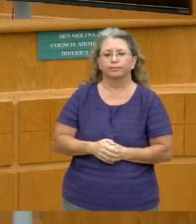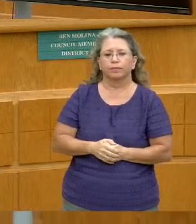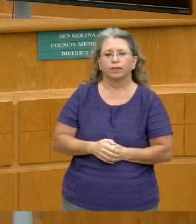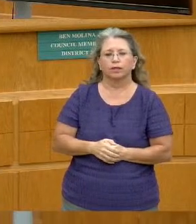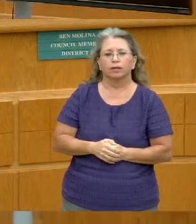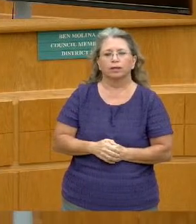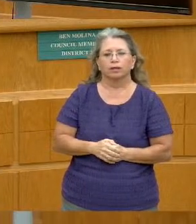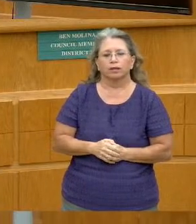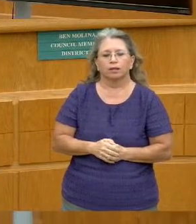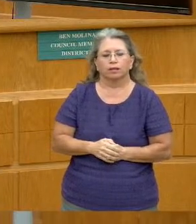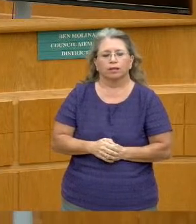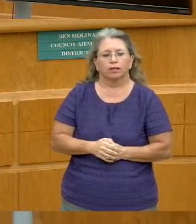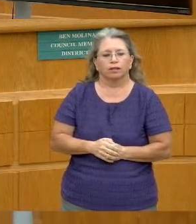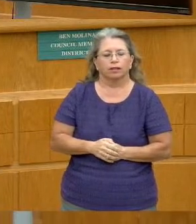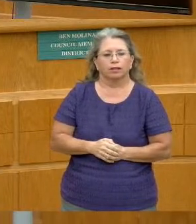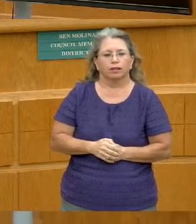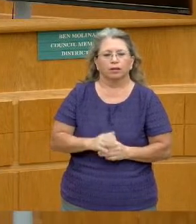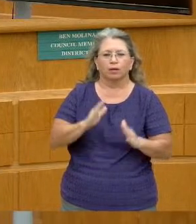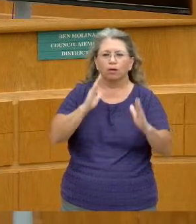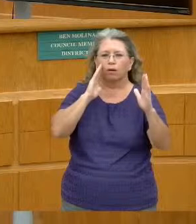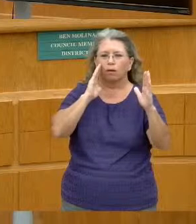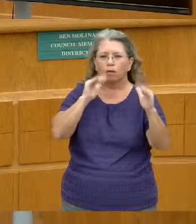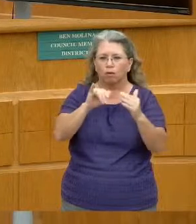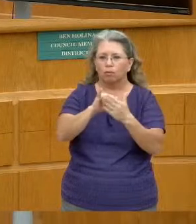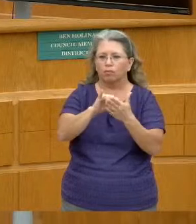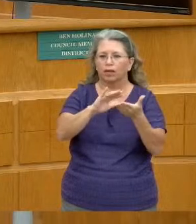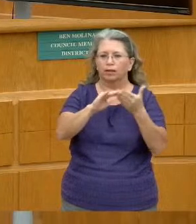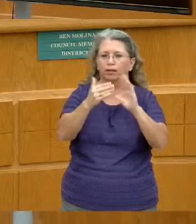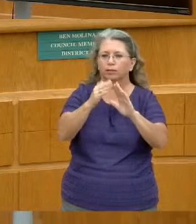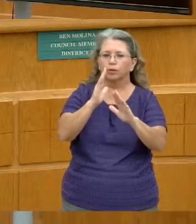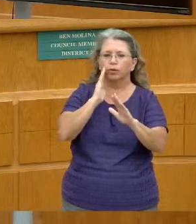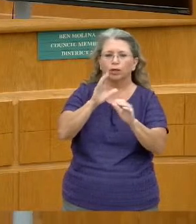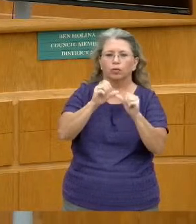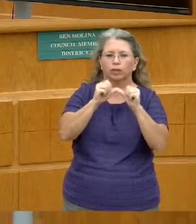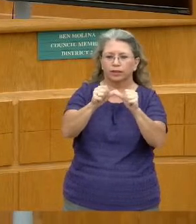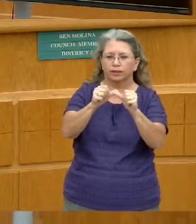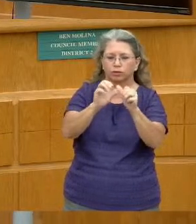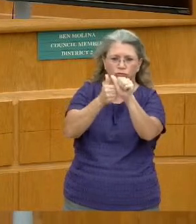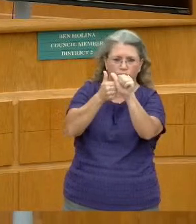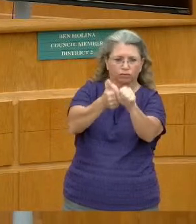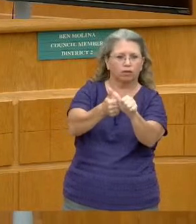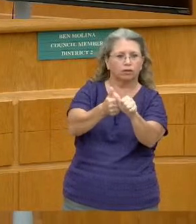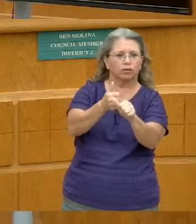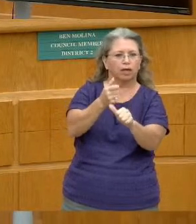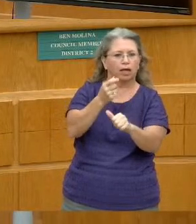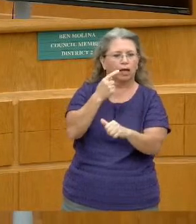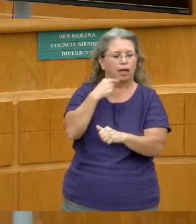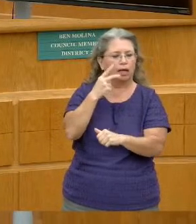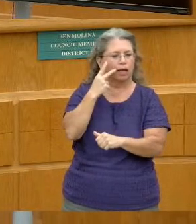We just hope that the community will continue to abide by those. I see a